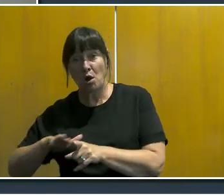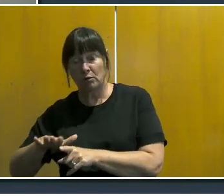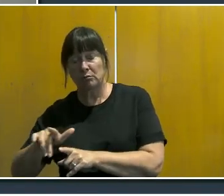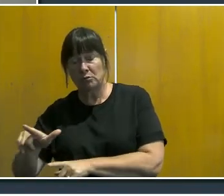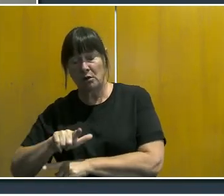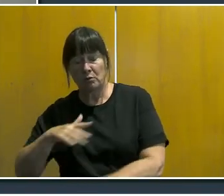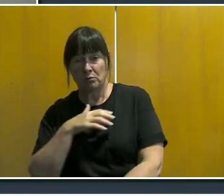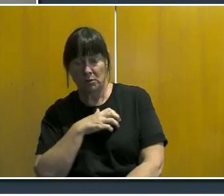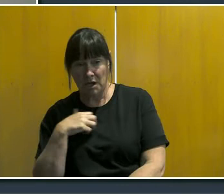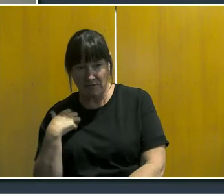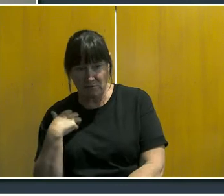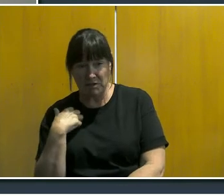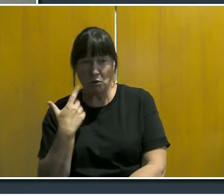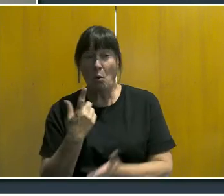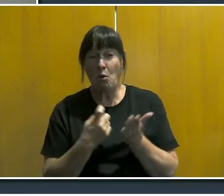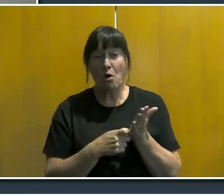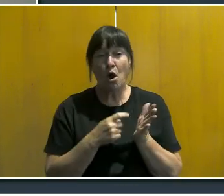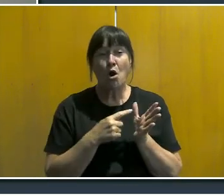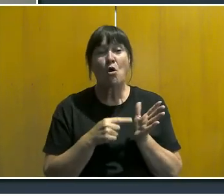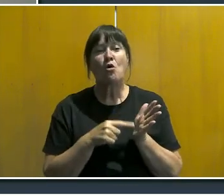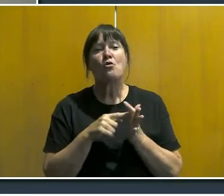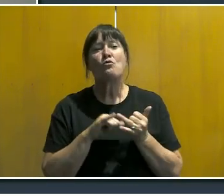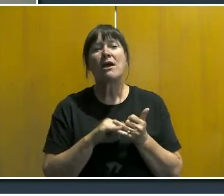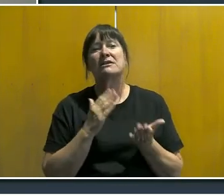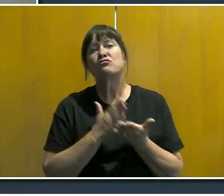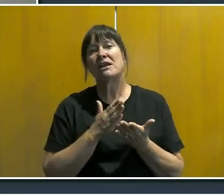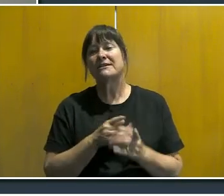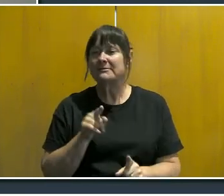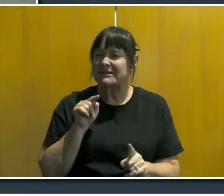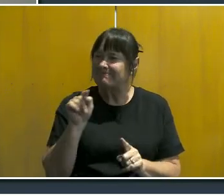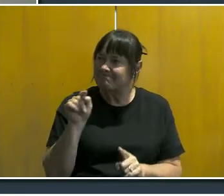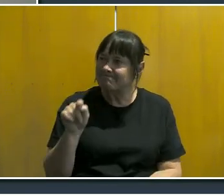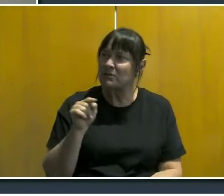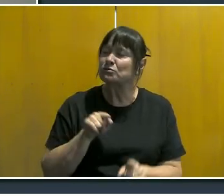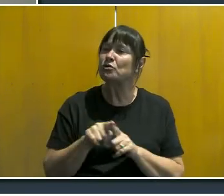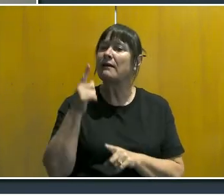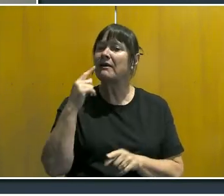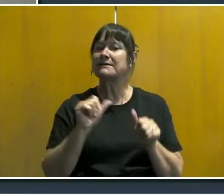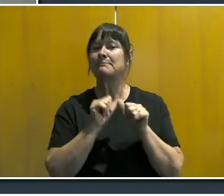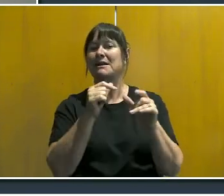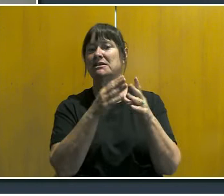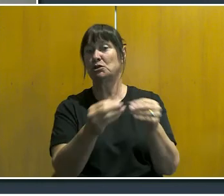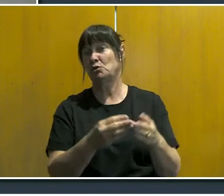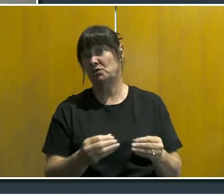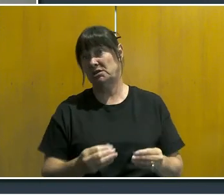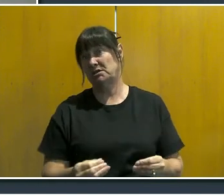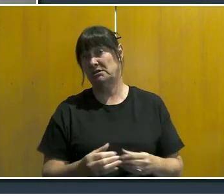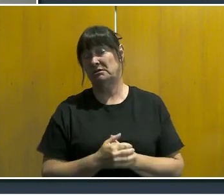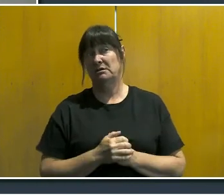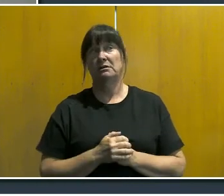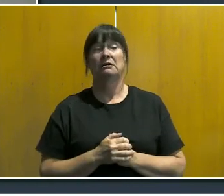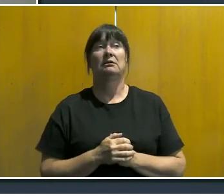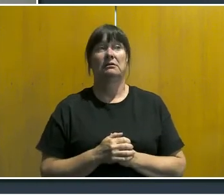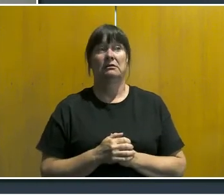really poking the bear here to see if we can get some better solutions to the problems that we're confronted with. There is